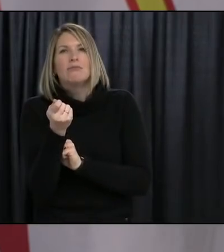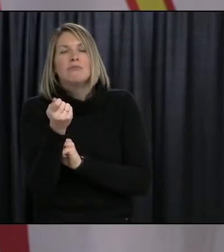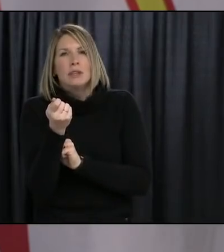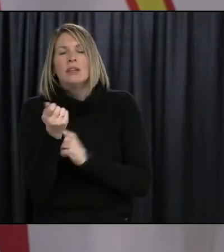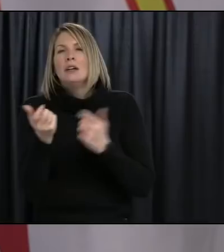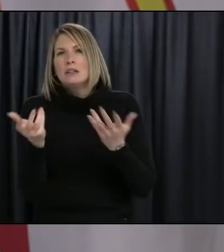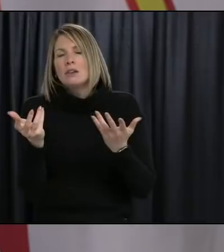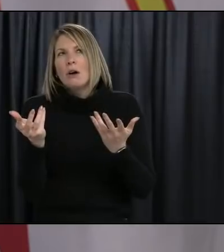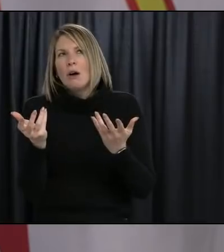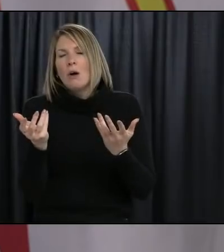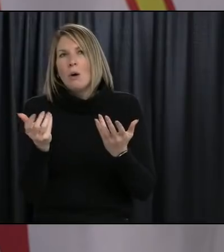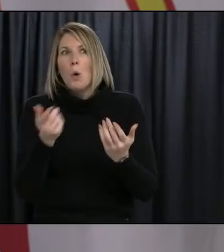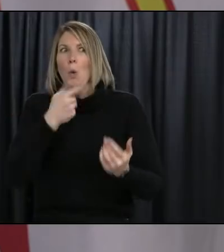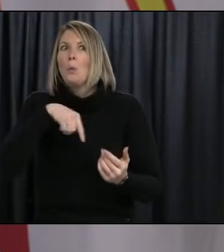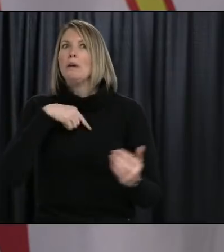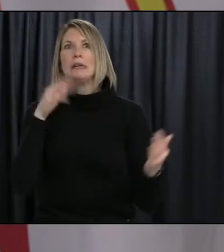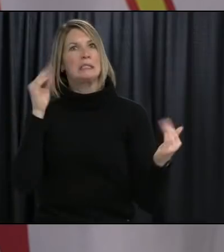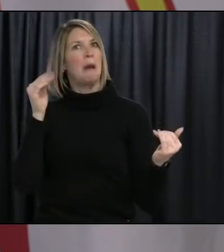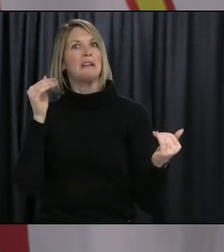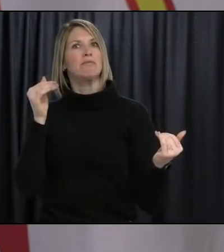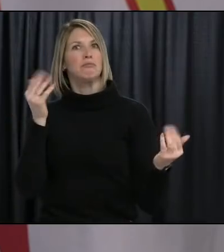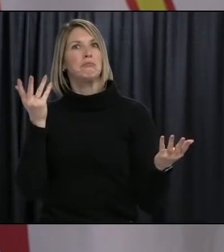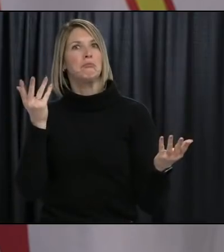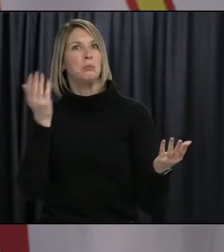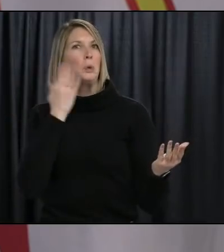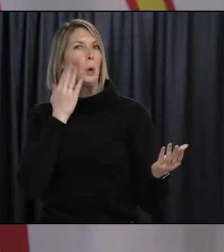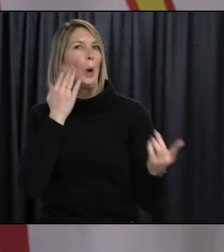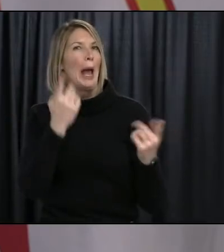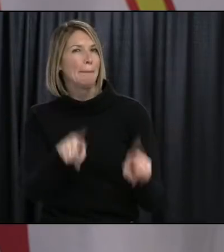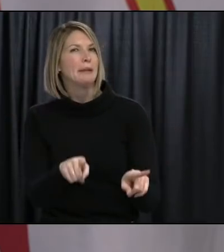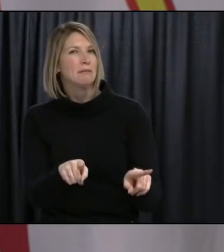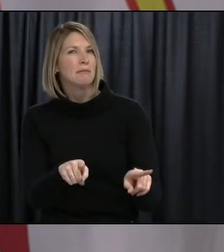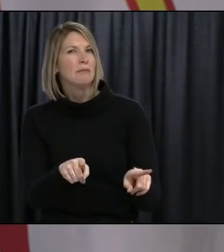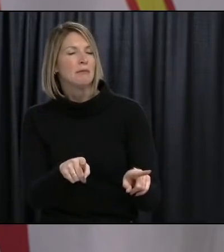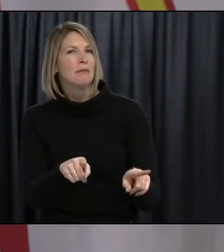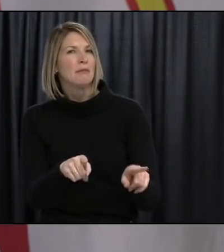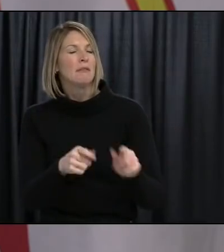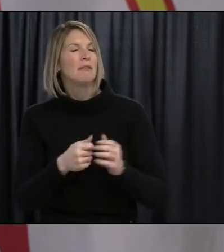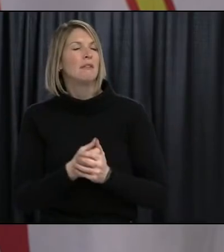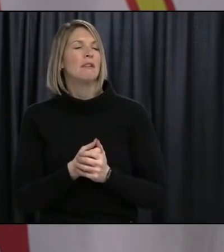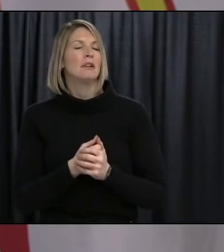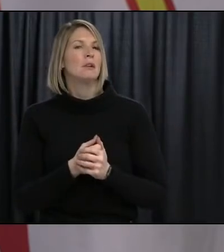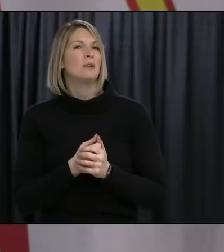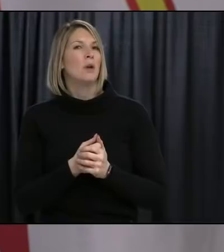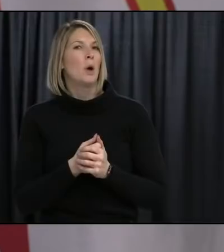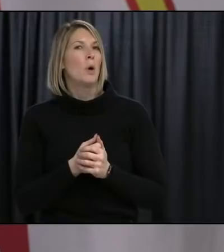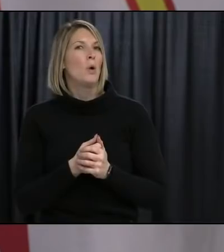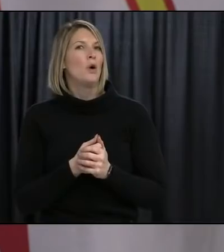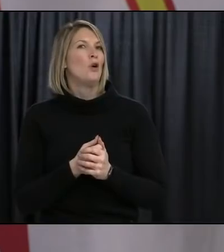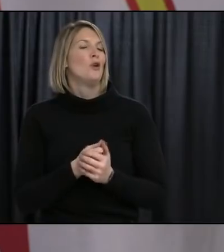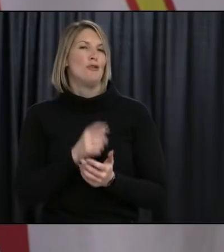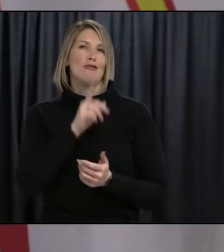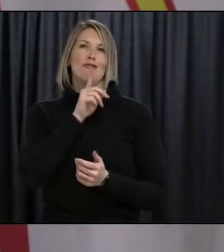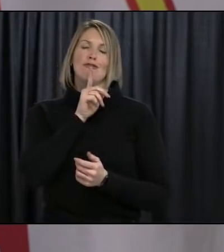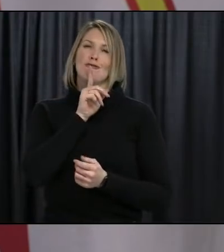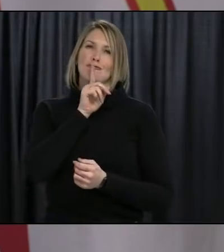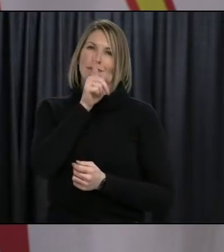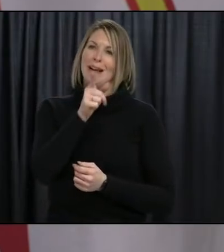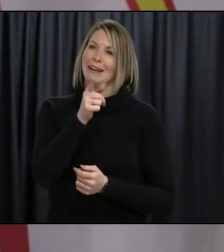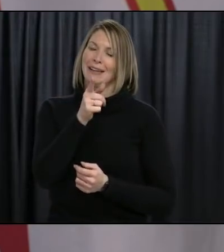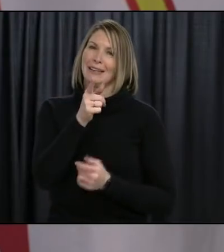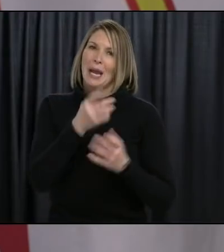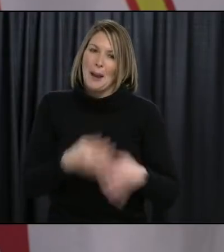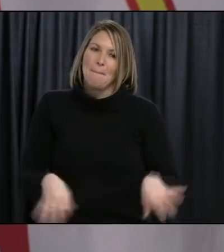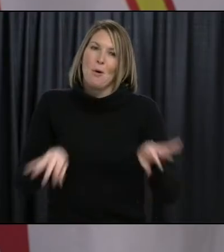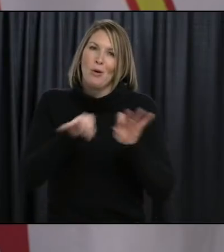And so, I think it brings into, it reinforces the importance of all